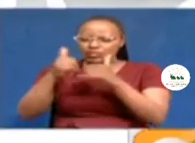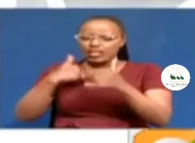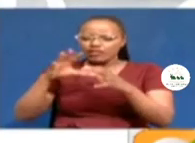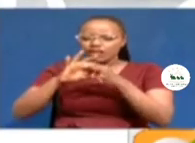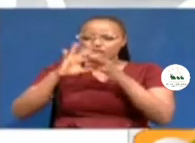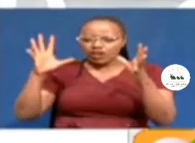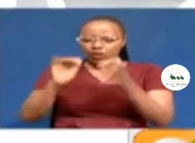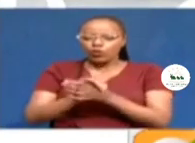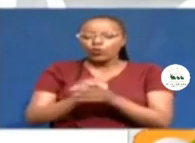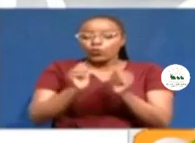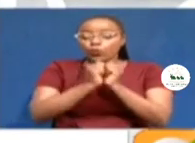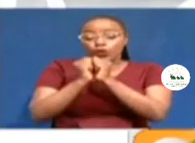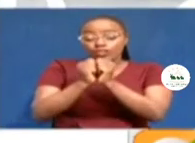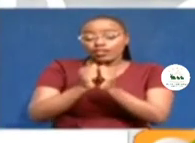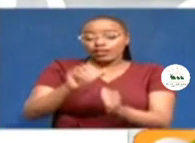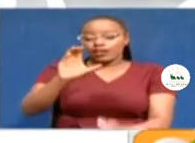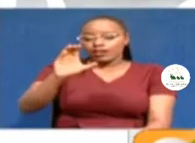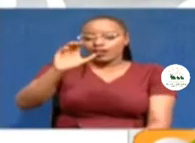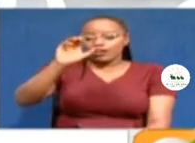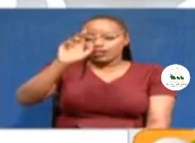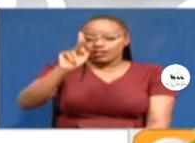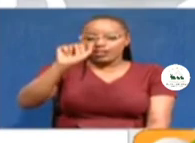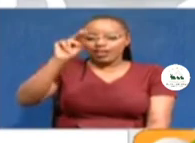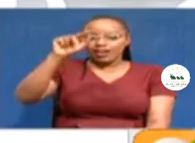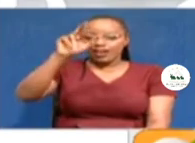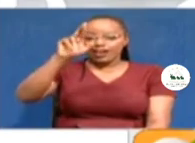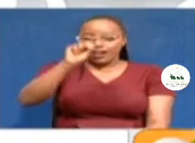Soren Kierkegaard. And Albert Camus.